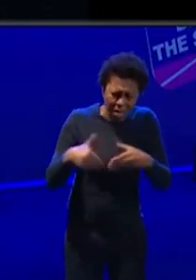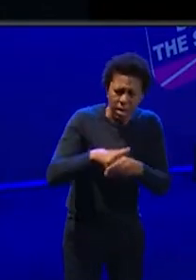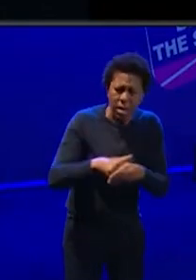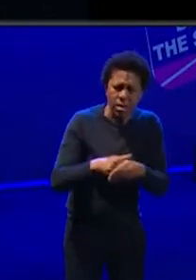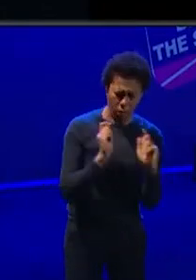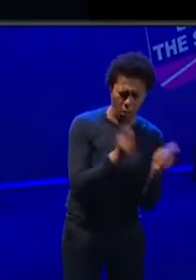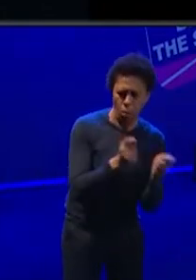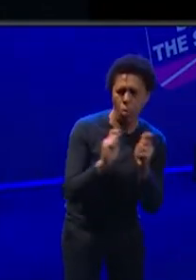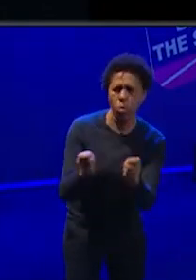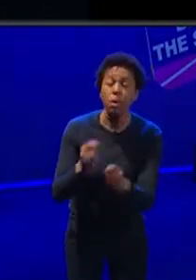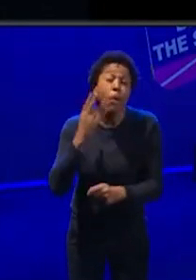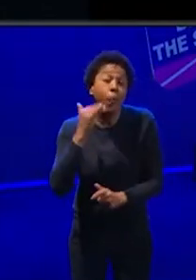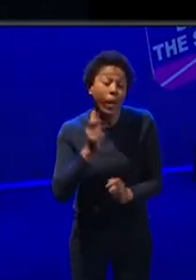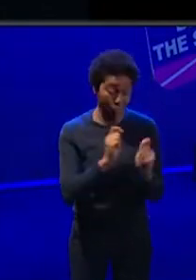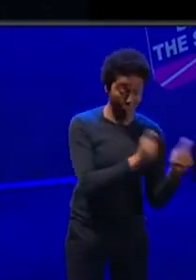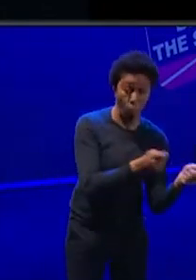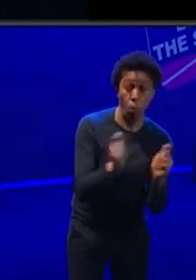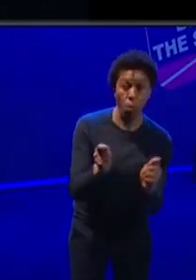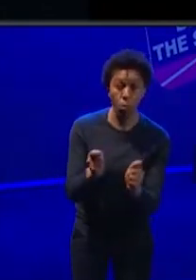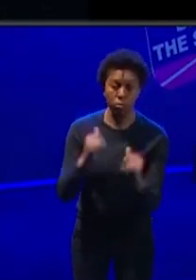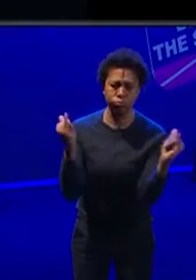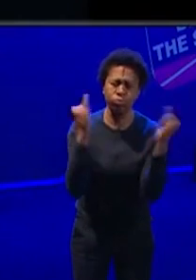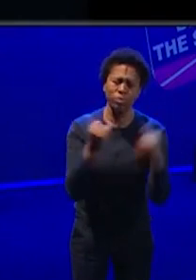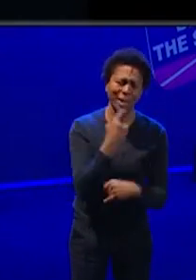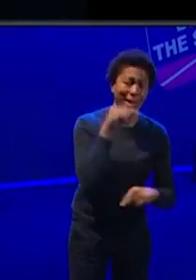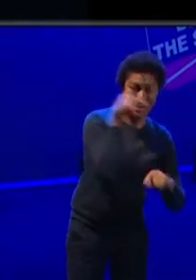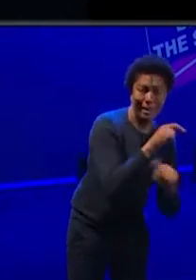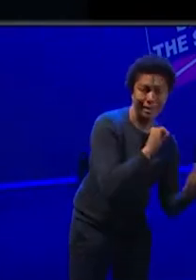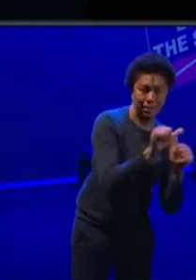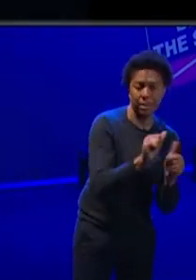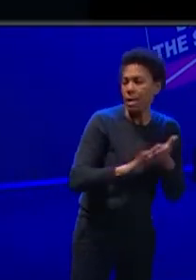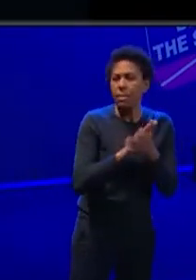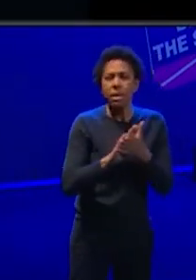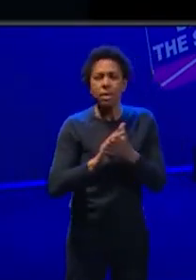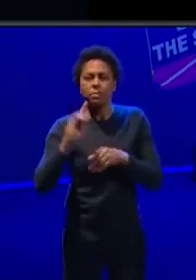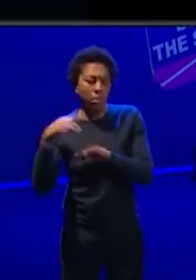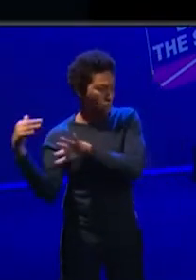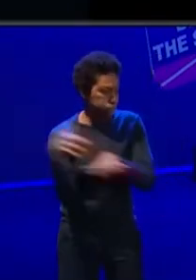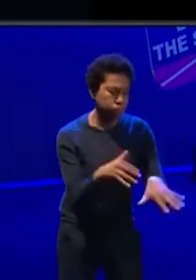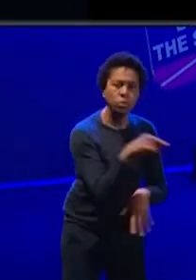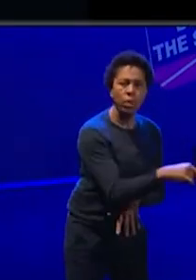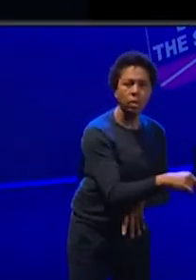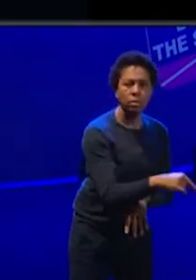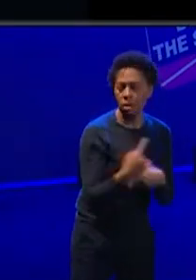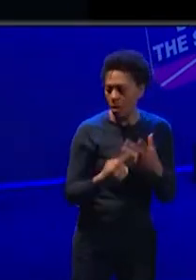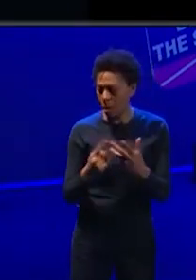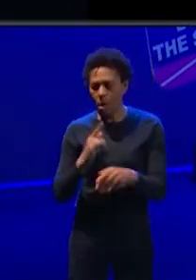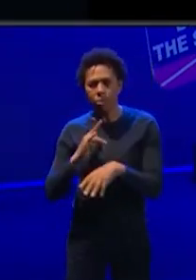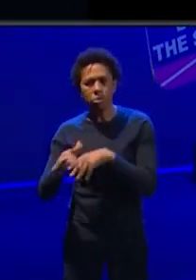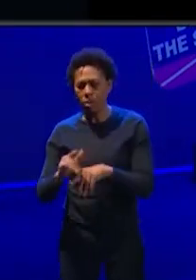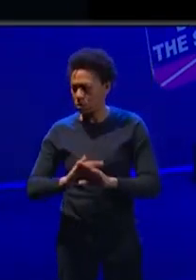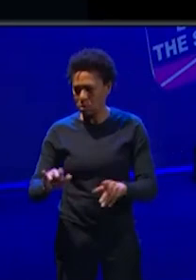ceremony says, this is the best, it perpetuates a problem which leaves everyone on the fringes. Everyone doesn't look like that